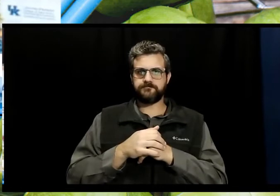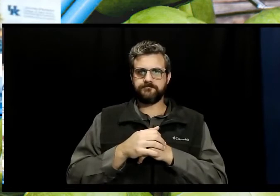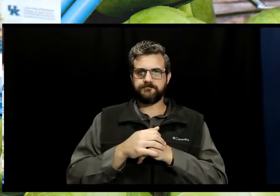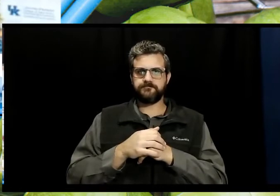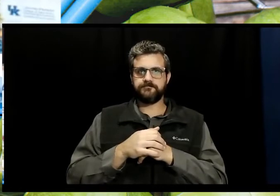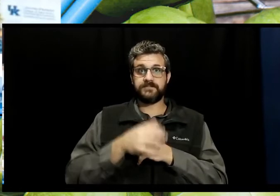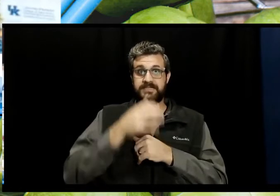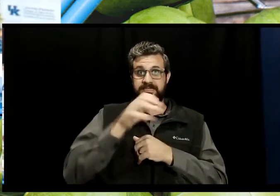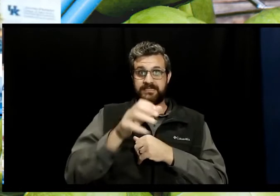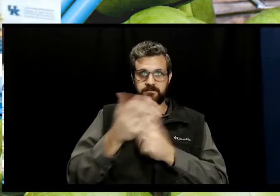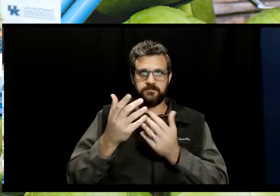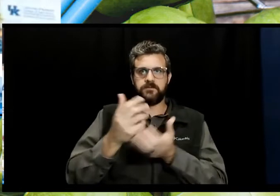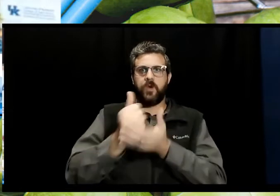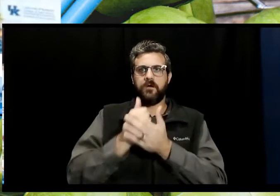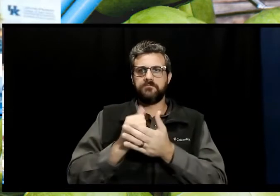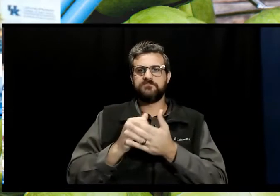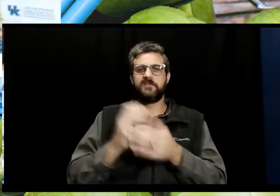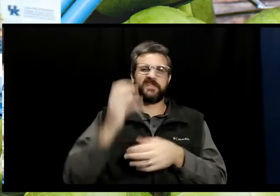That heat is going to help thicken it.